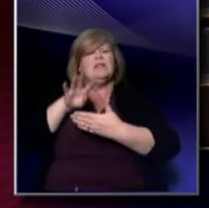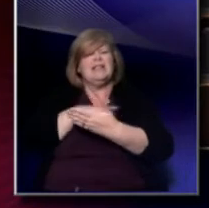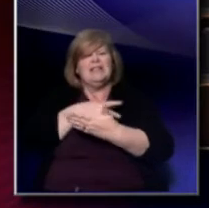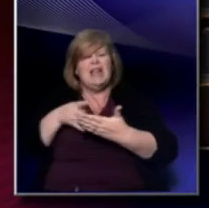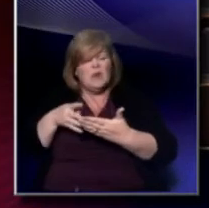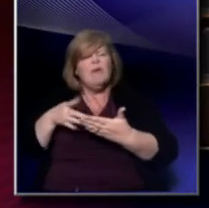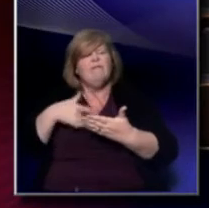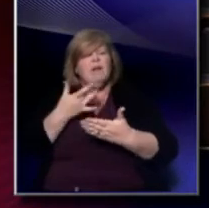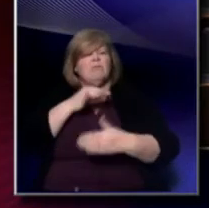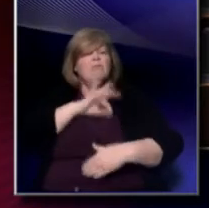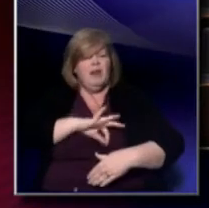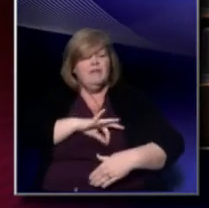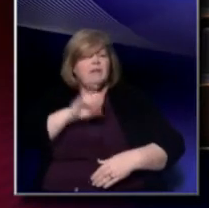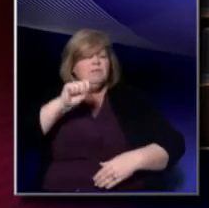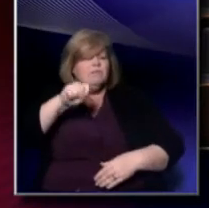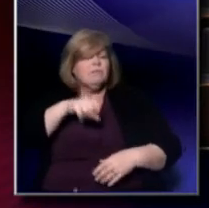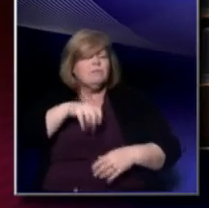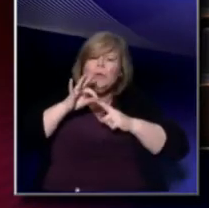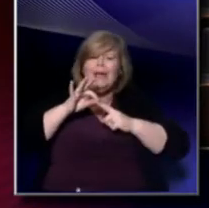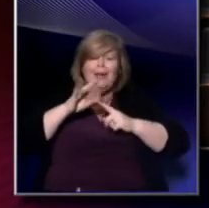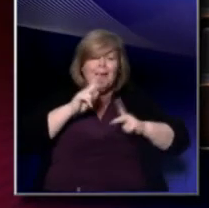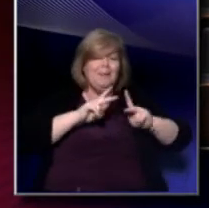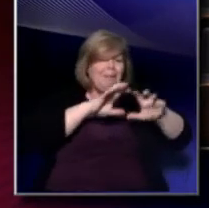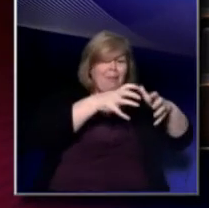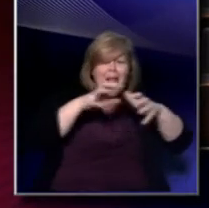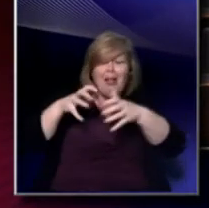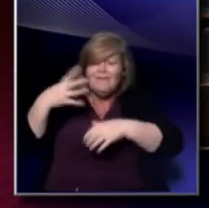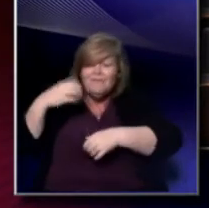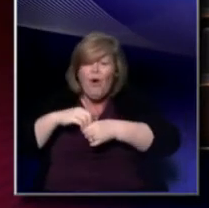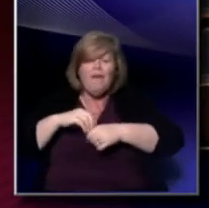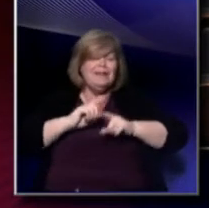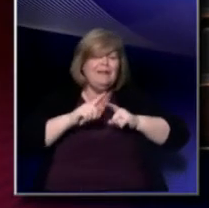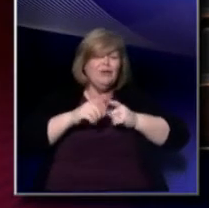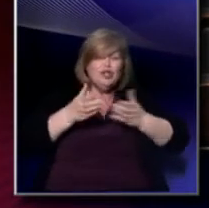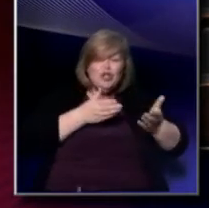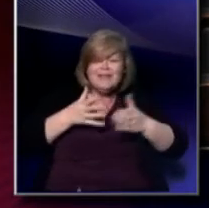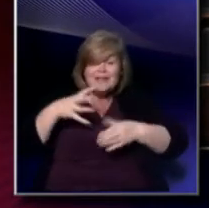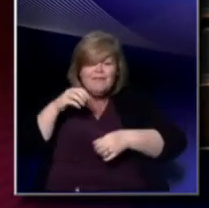buck. When you start talking, you come in,